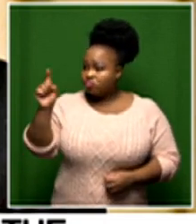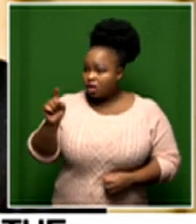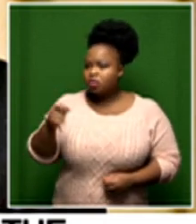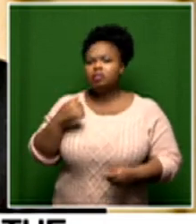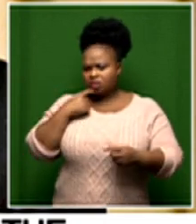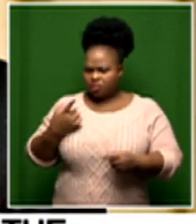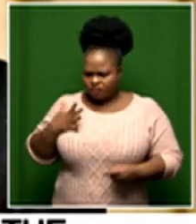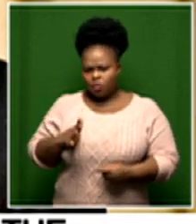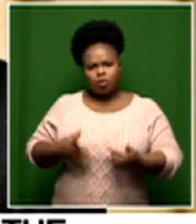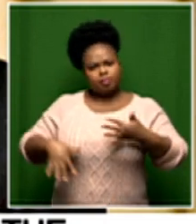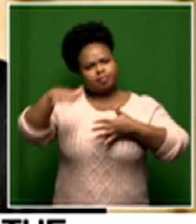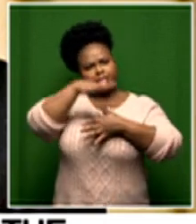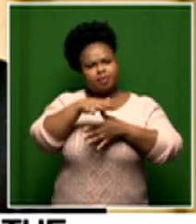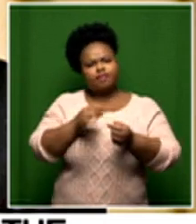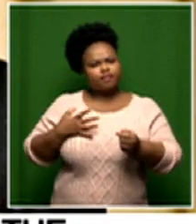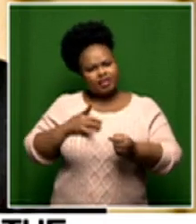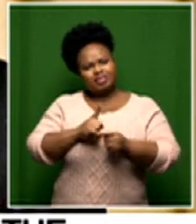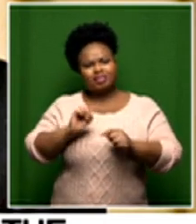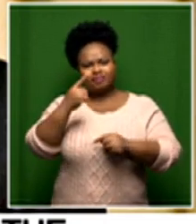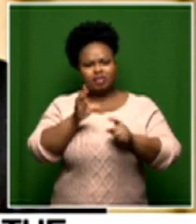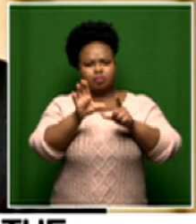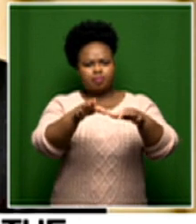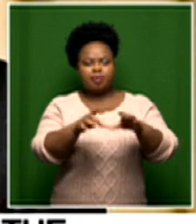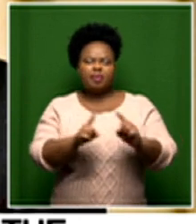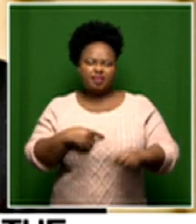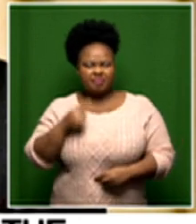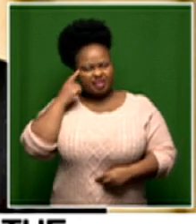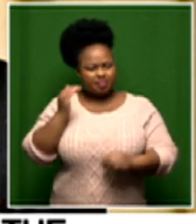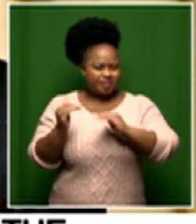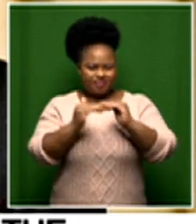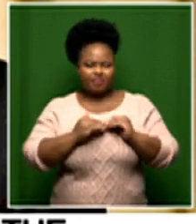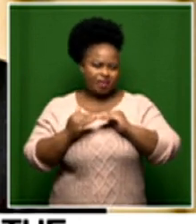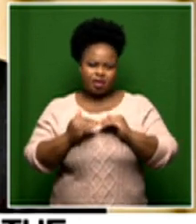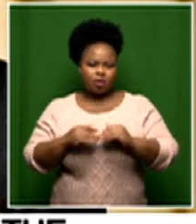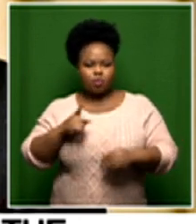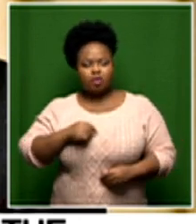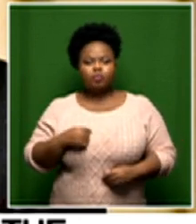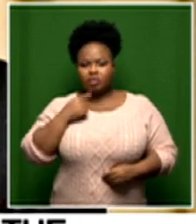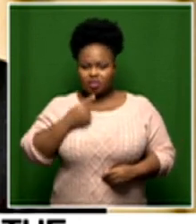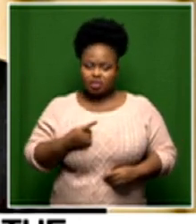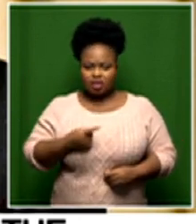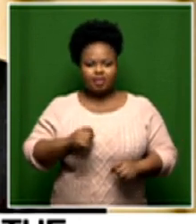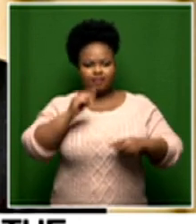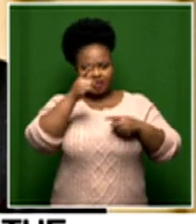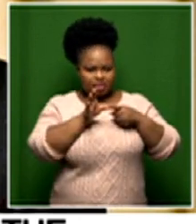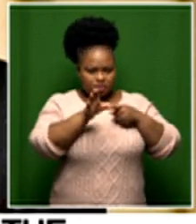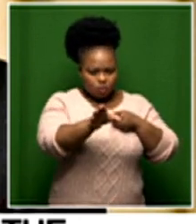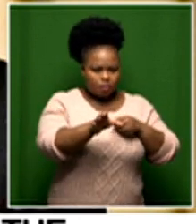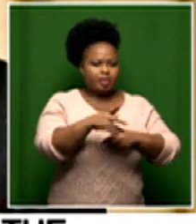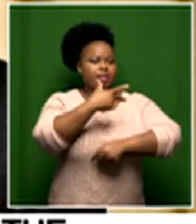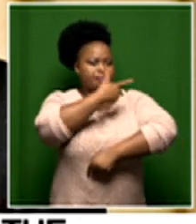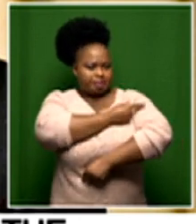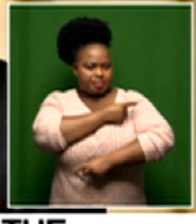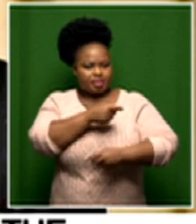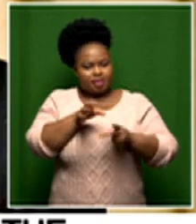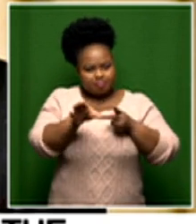also want to be the first ones. But I think the approach is a very fair approach that basically says we'll deal with the one batch and go to the next batch and to the next